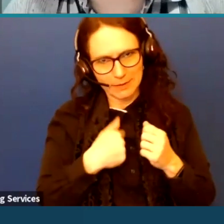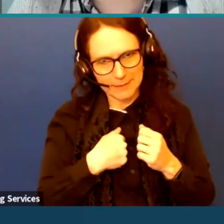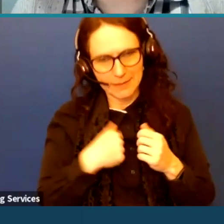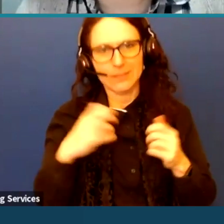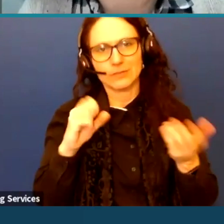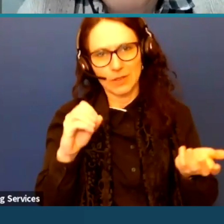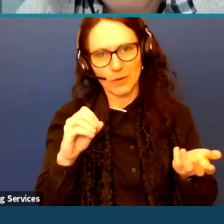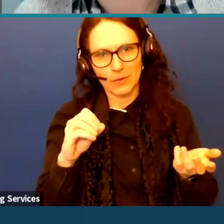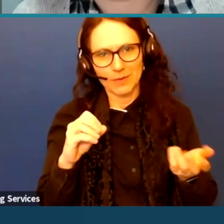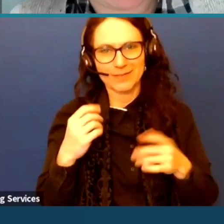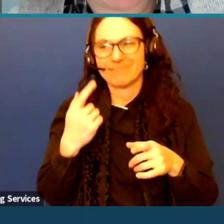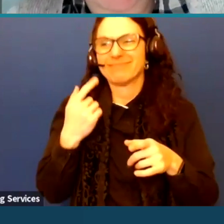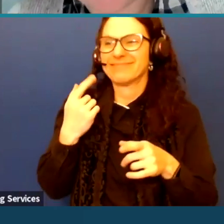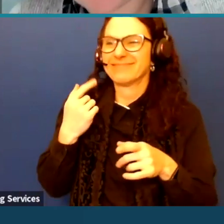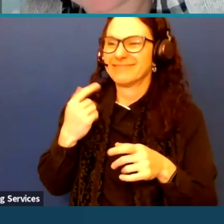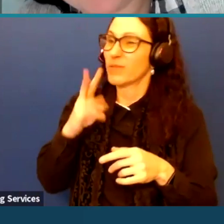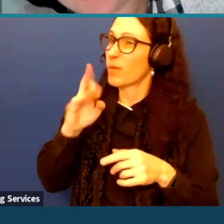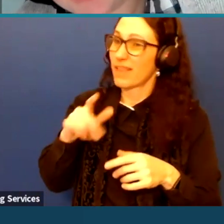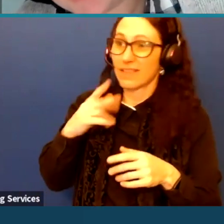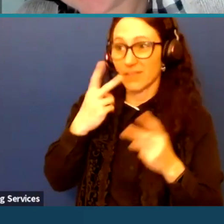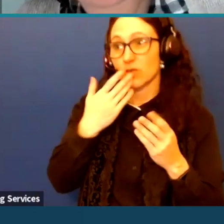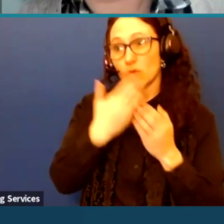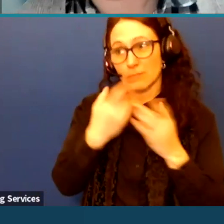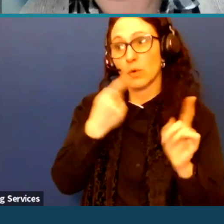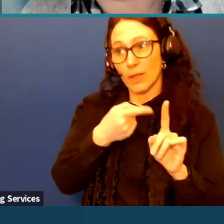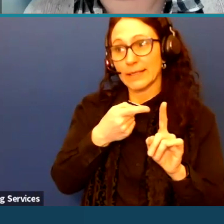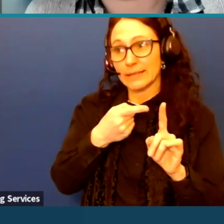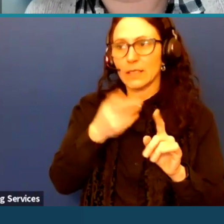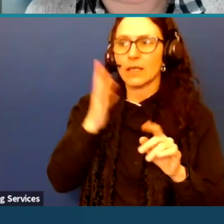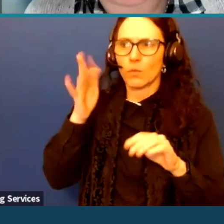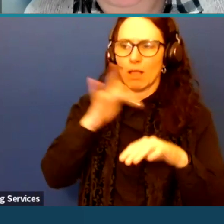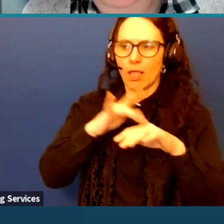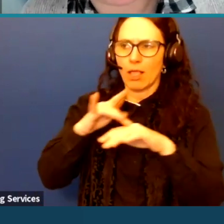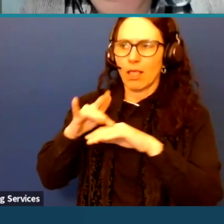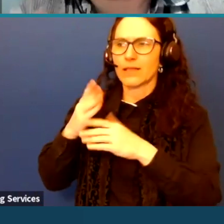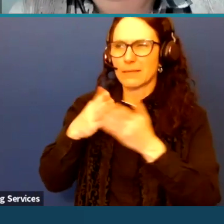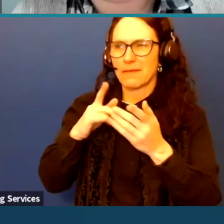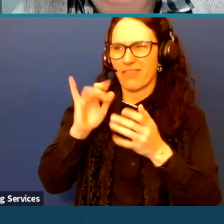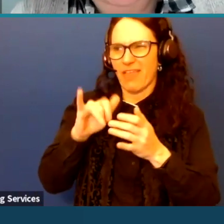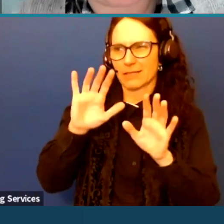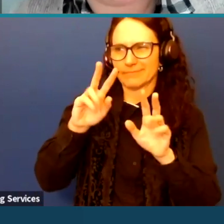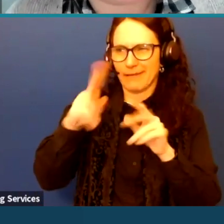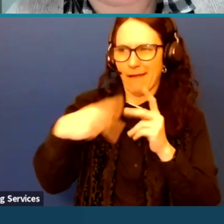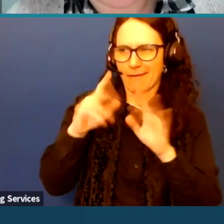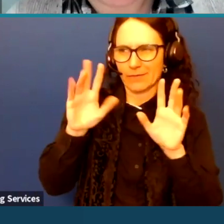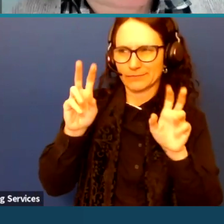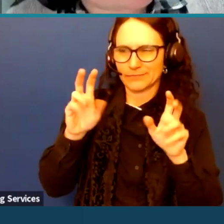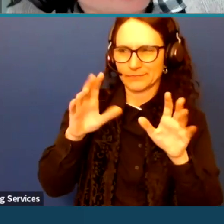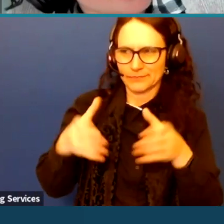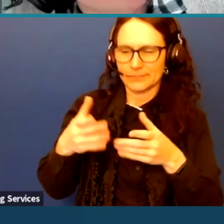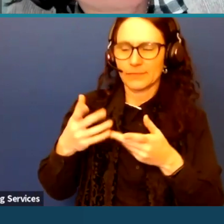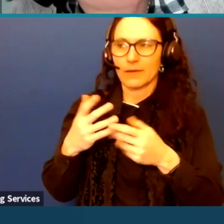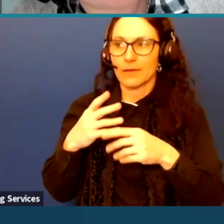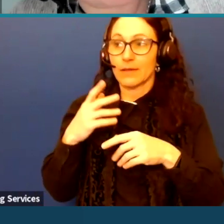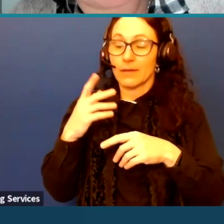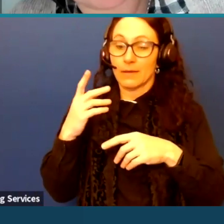So, Well, absolute, very good points. And we're going to touch on some of that right. going forward. But kind of